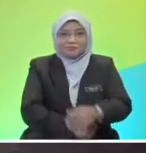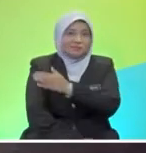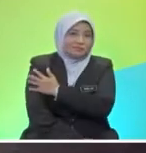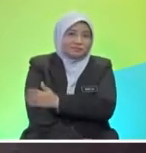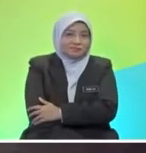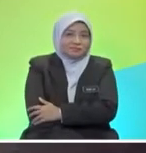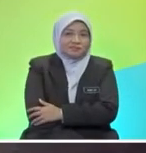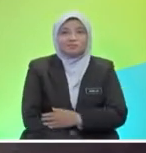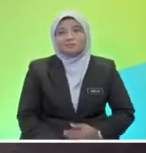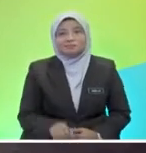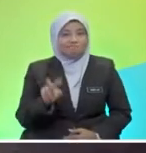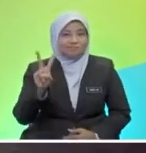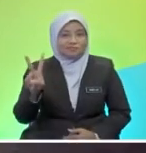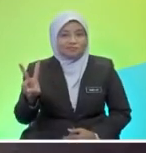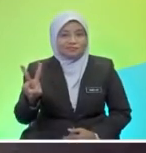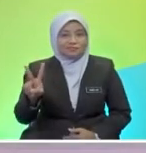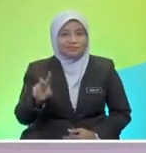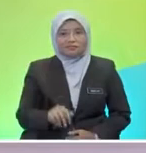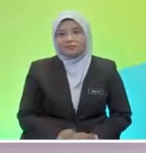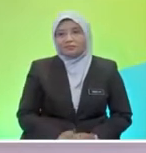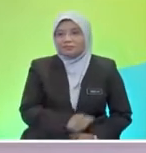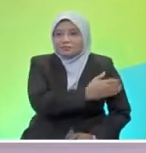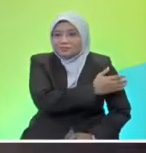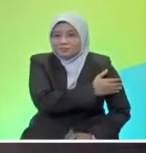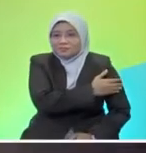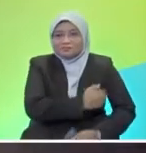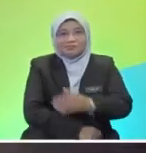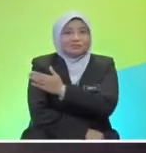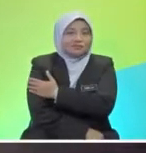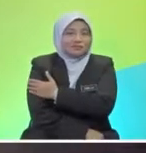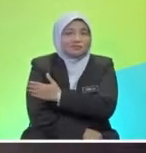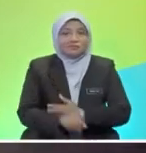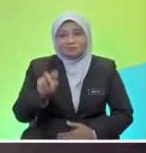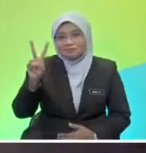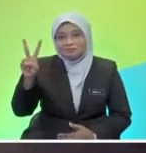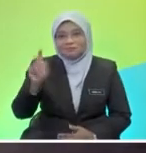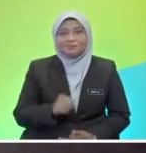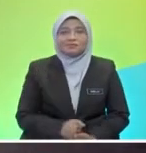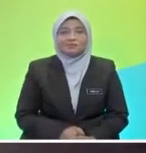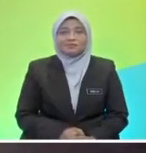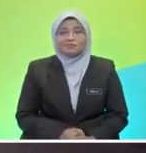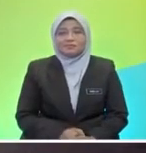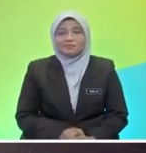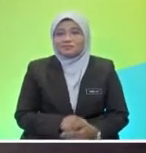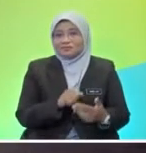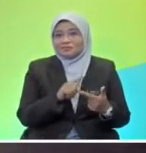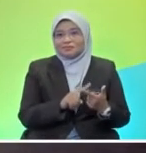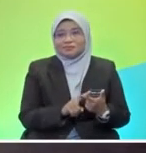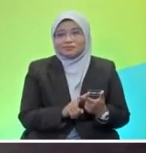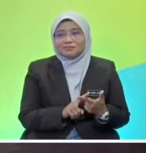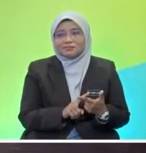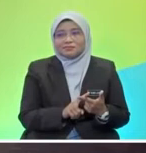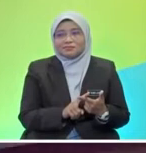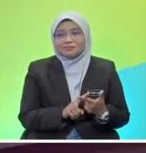arms we have, Shafika? We have one, two. Yes, we have two arms, mm-hmm. okay? Okay, your arms are